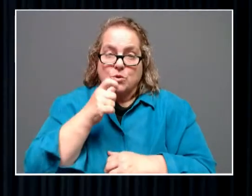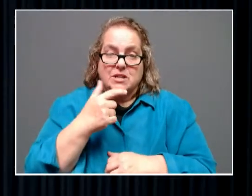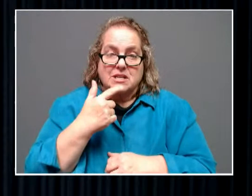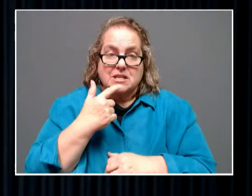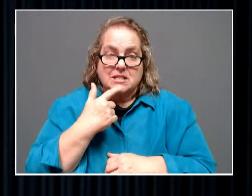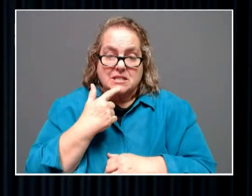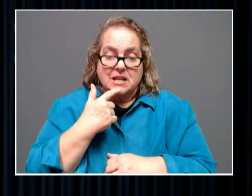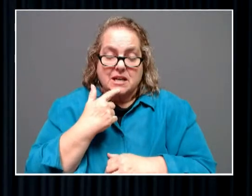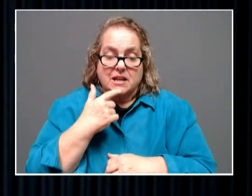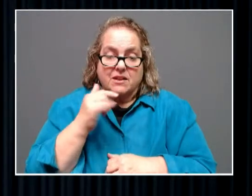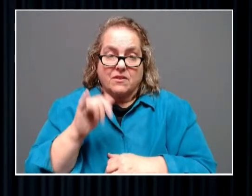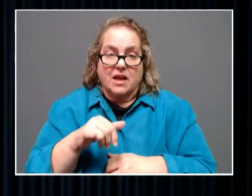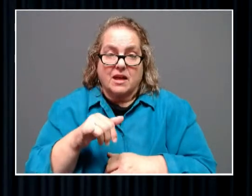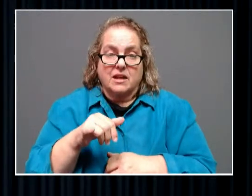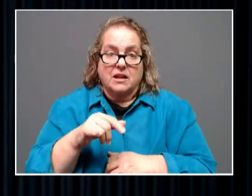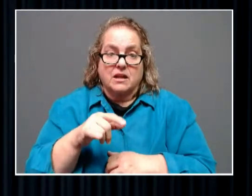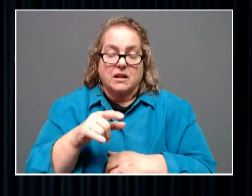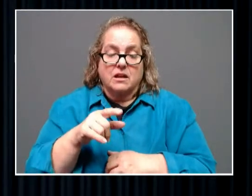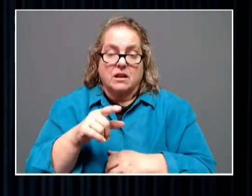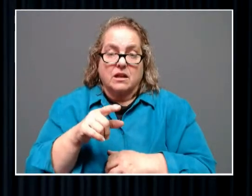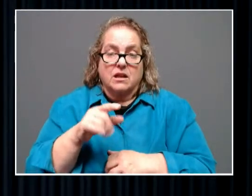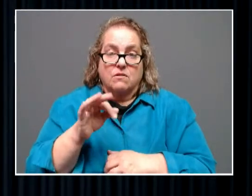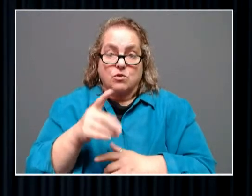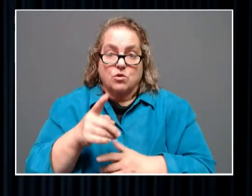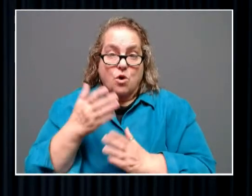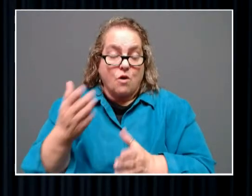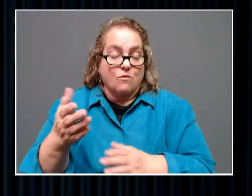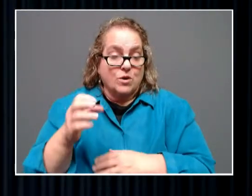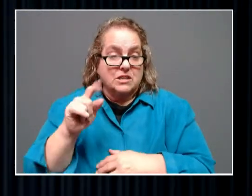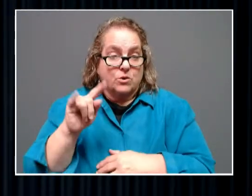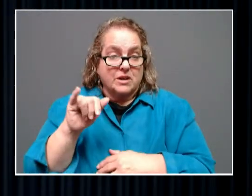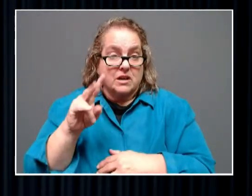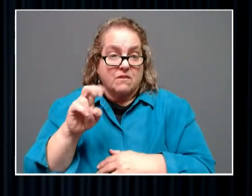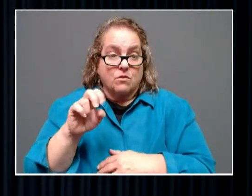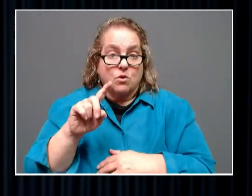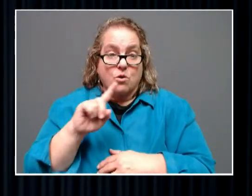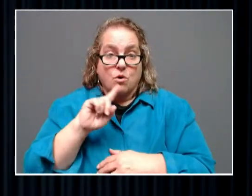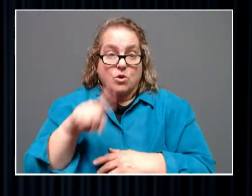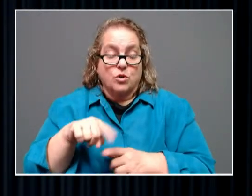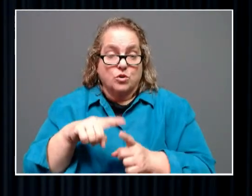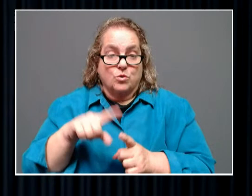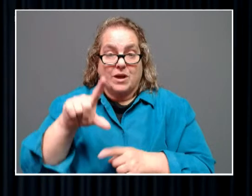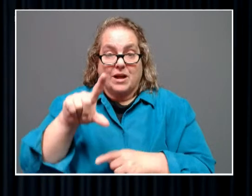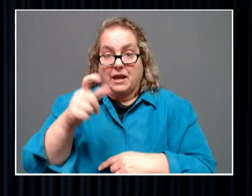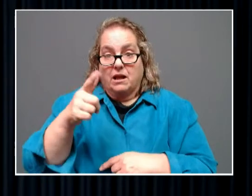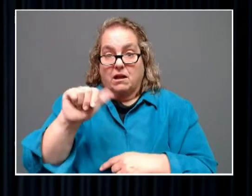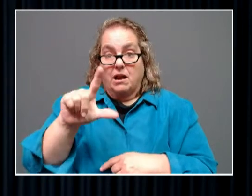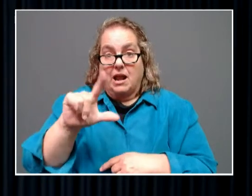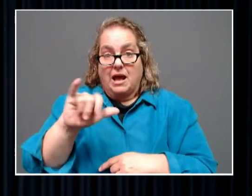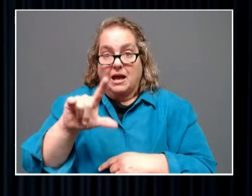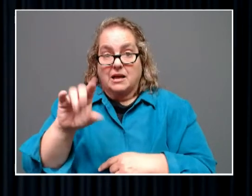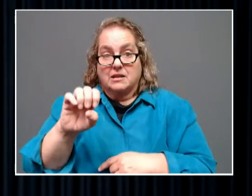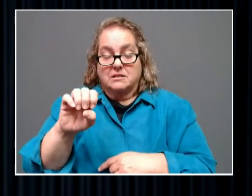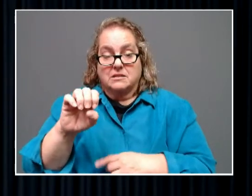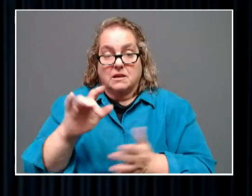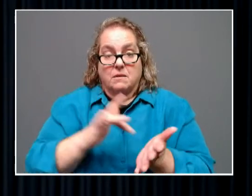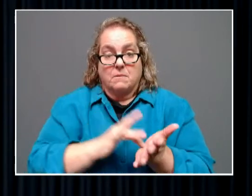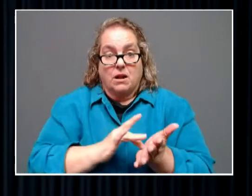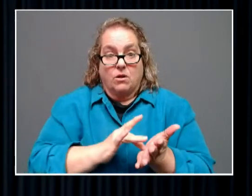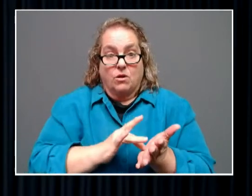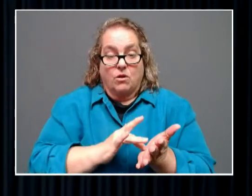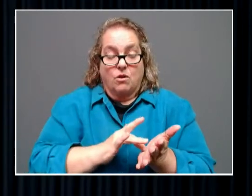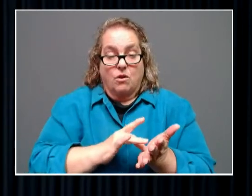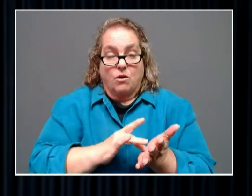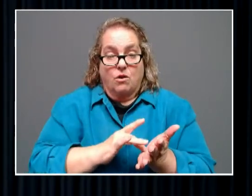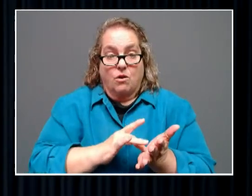executive order to basically legalize medicinal marijuana. Can you give us the layman's argument for how you're able to do